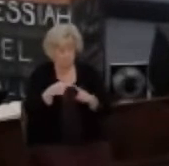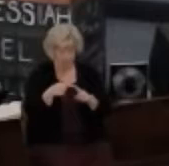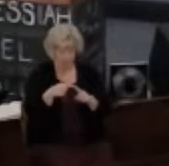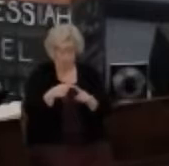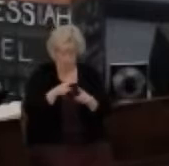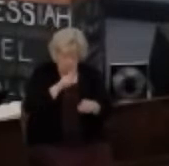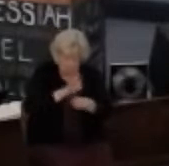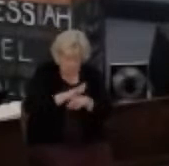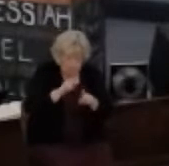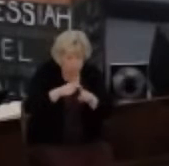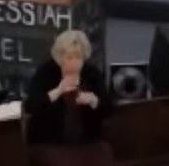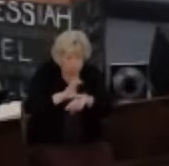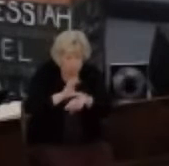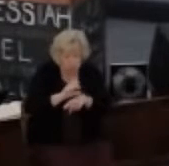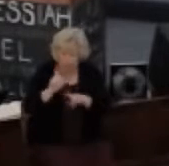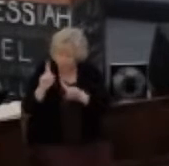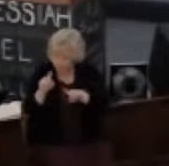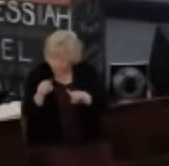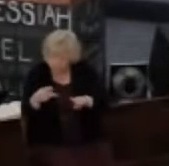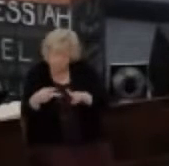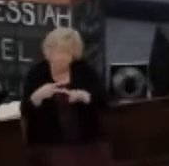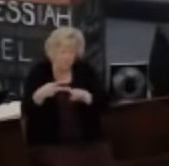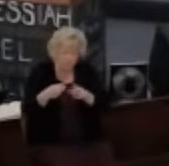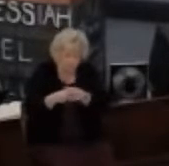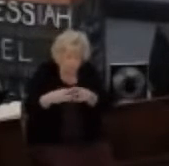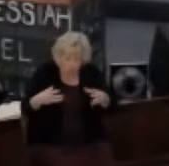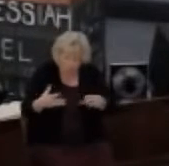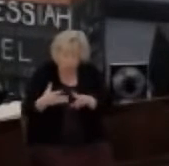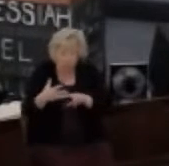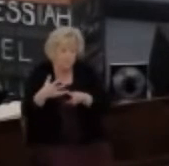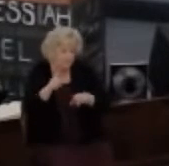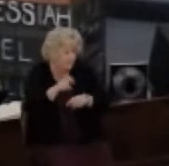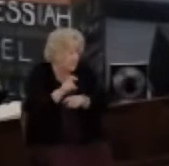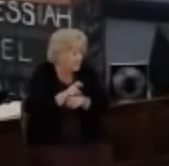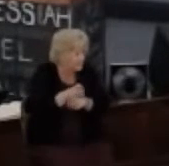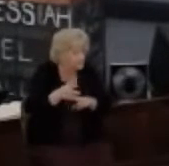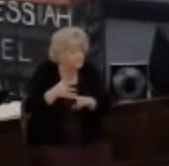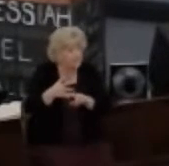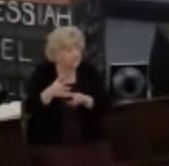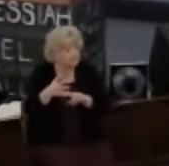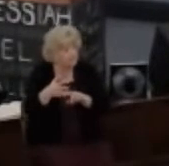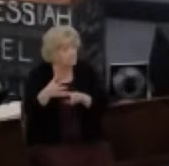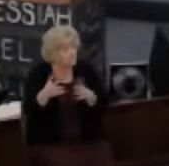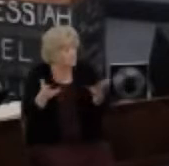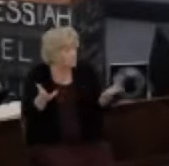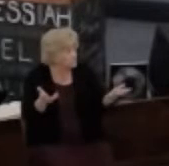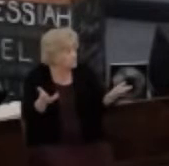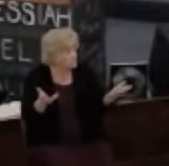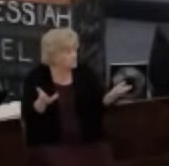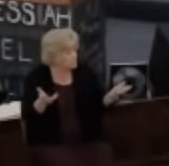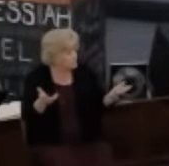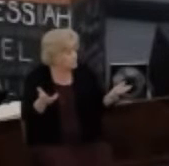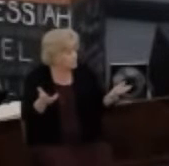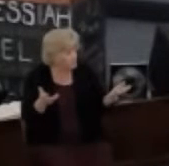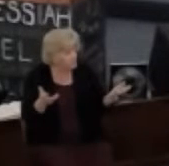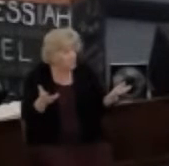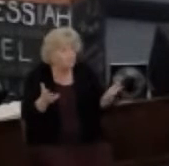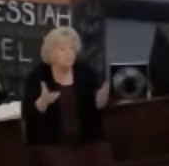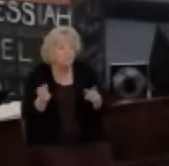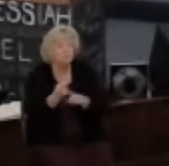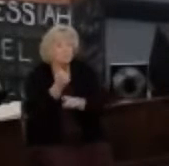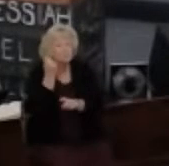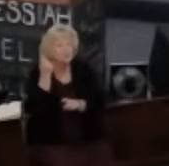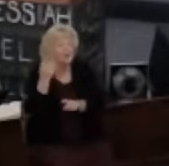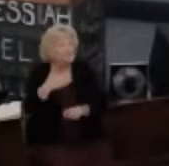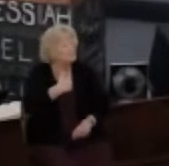church, we have church attendance, we have church growth, we have church needs. And the fourth one is soul winning.